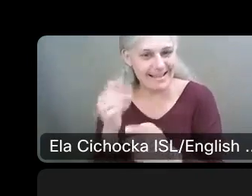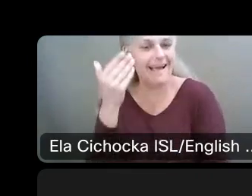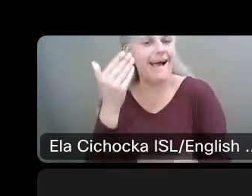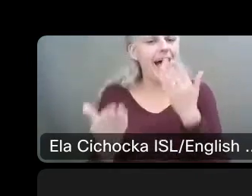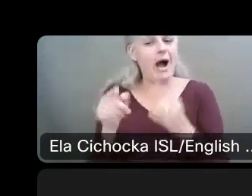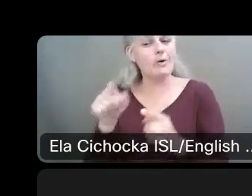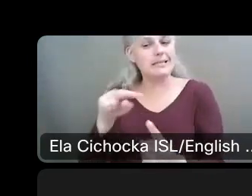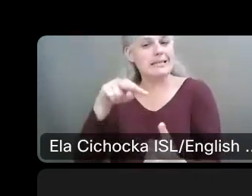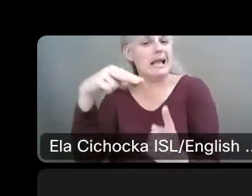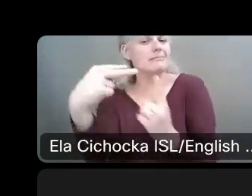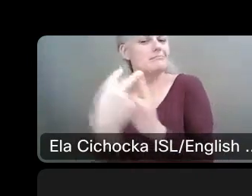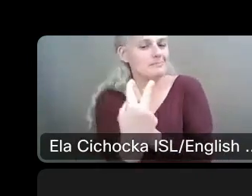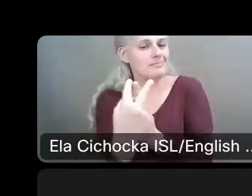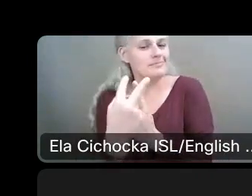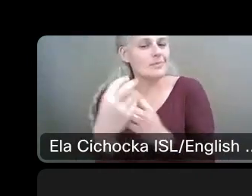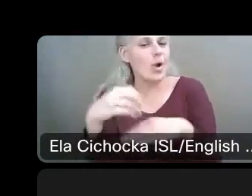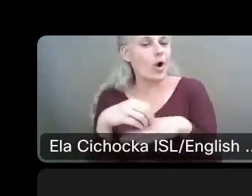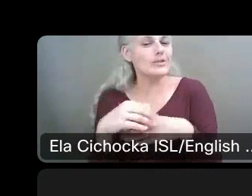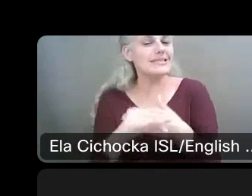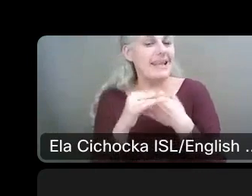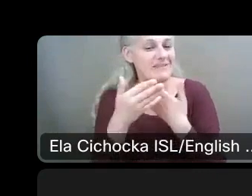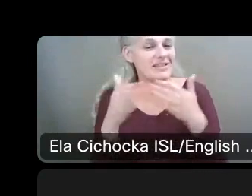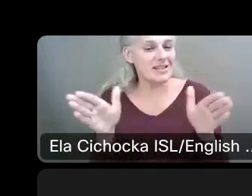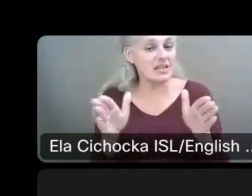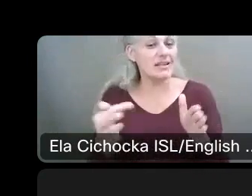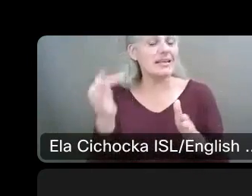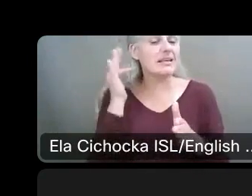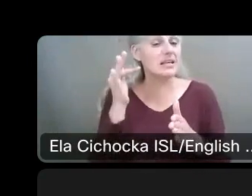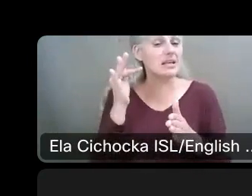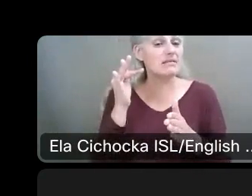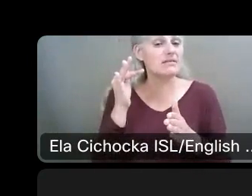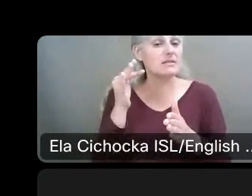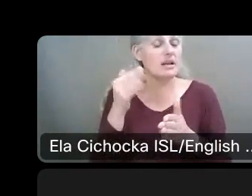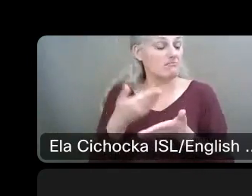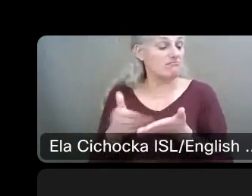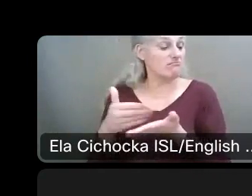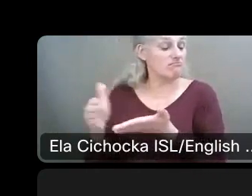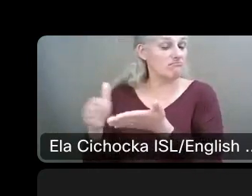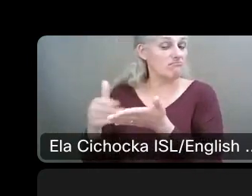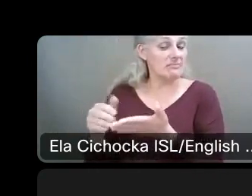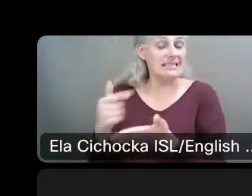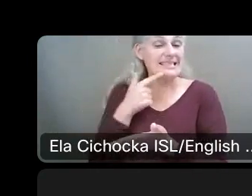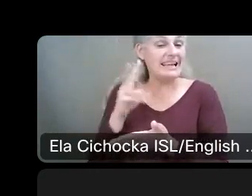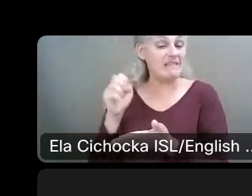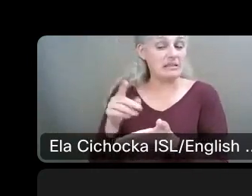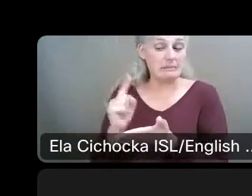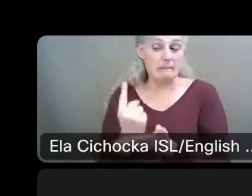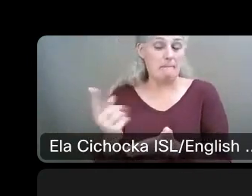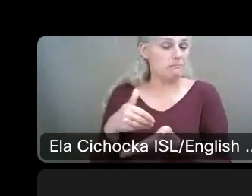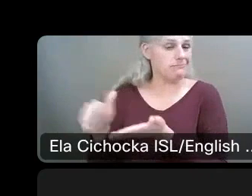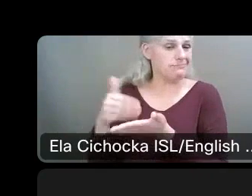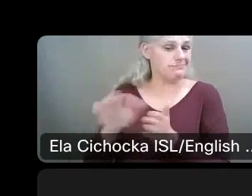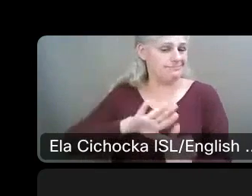safety generally. If they dismiss a second victim, if they push the second victim out of view, then